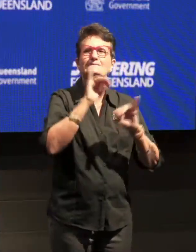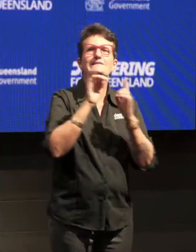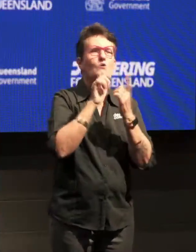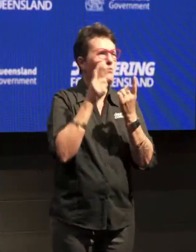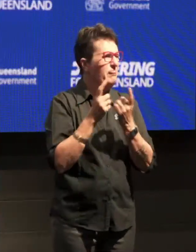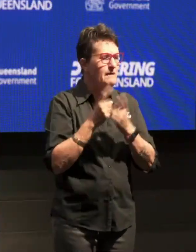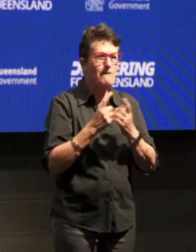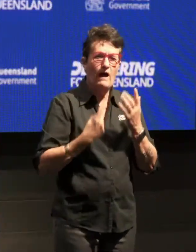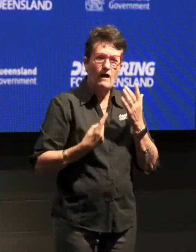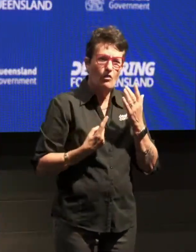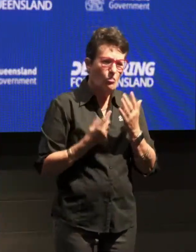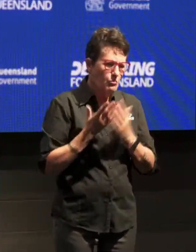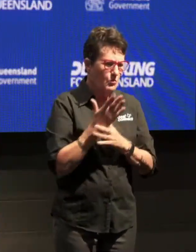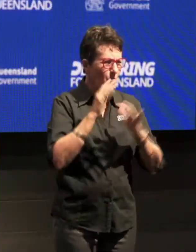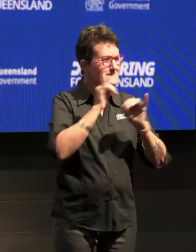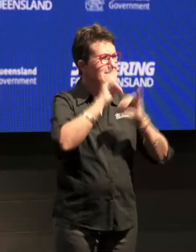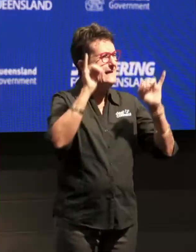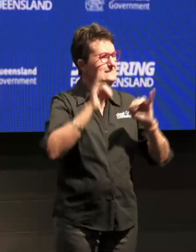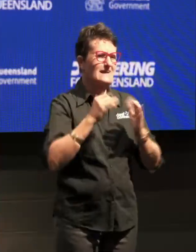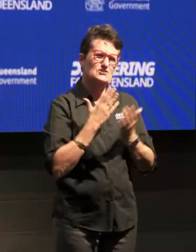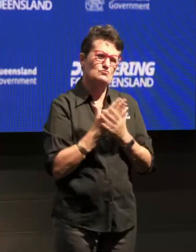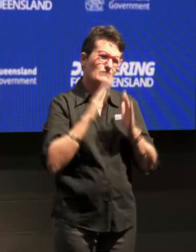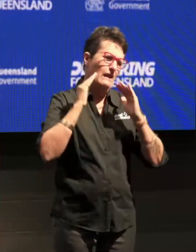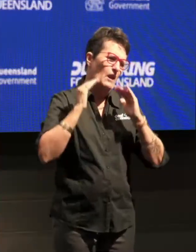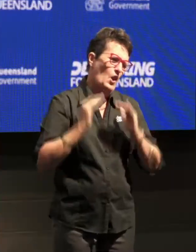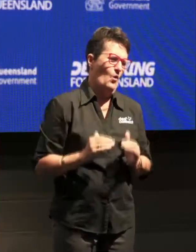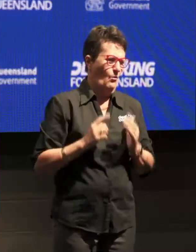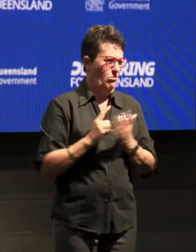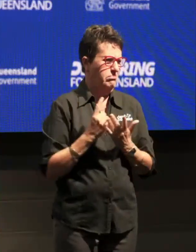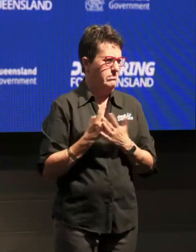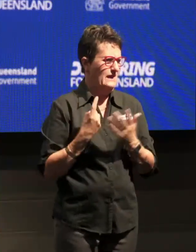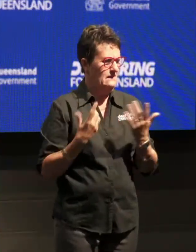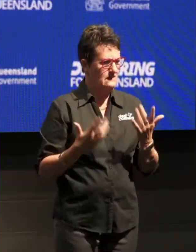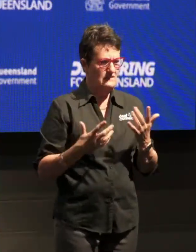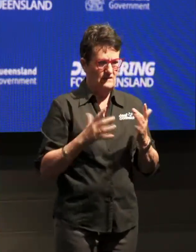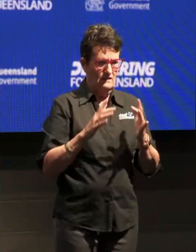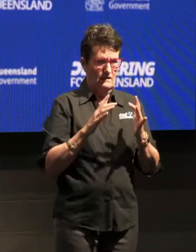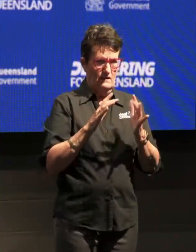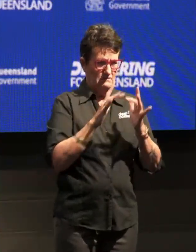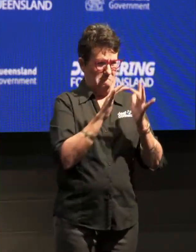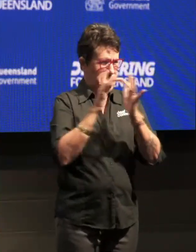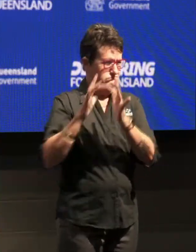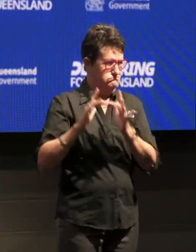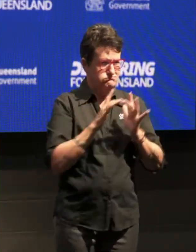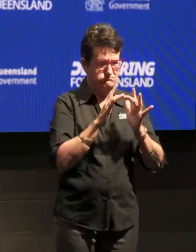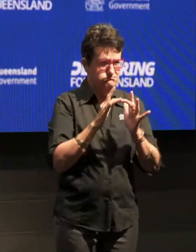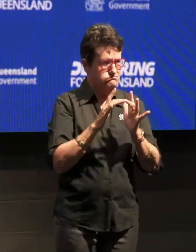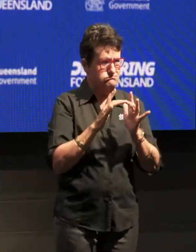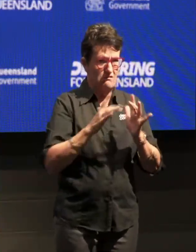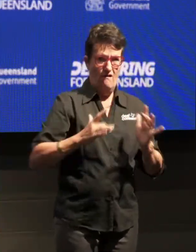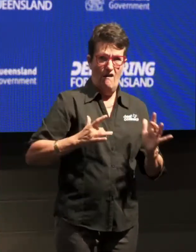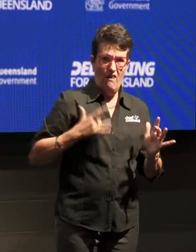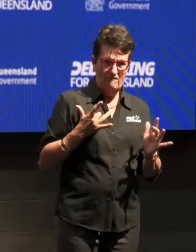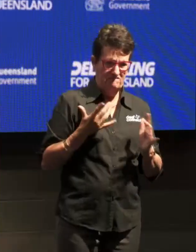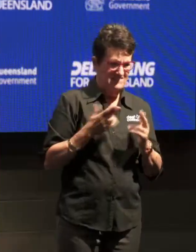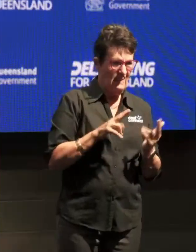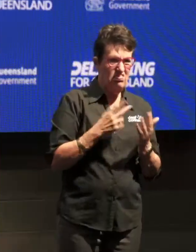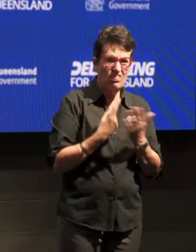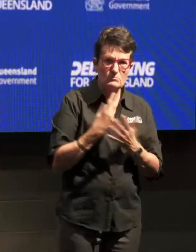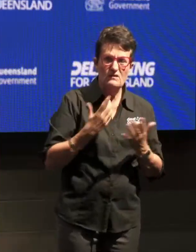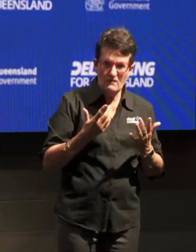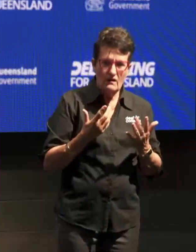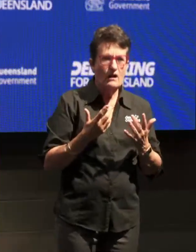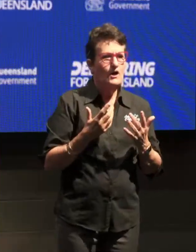but during a disaster, that's about as low as you can get. Telecommunications are life and death, and to have